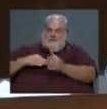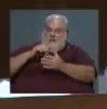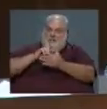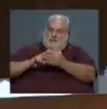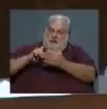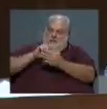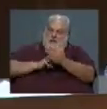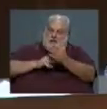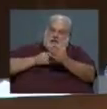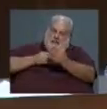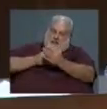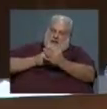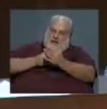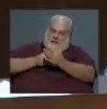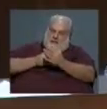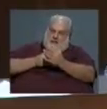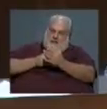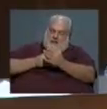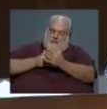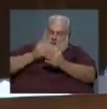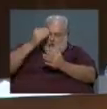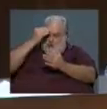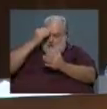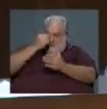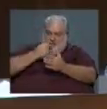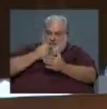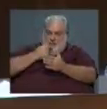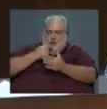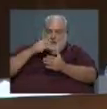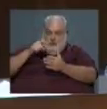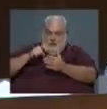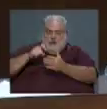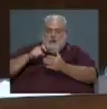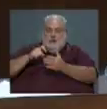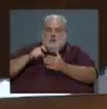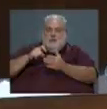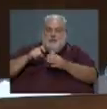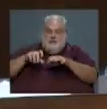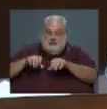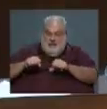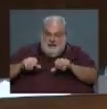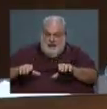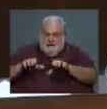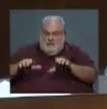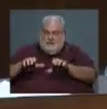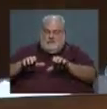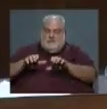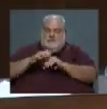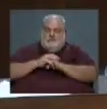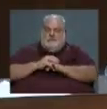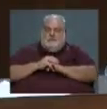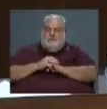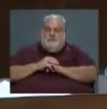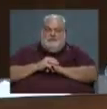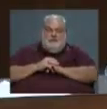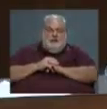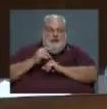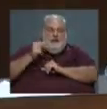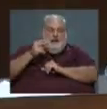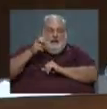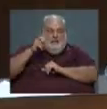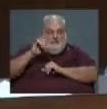against. And if you know what I'm saying, you need to take action. They